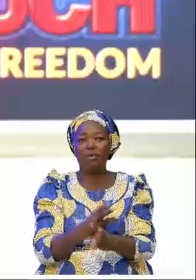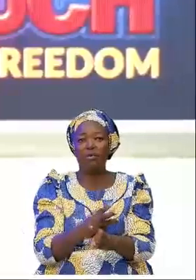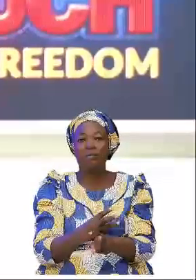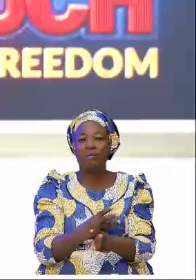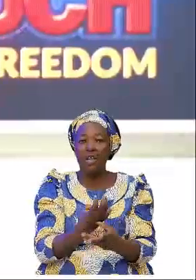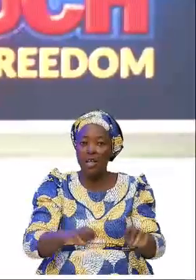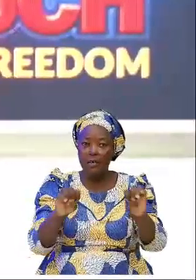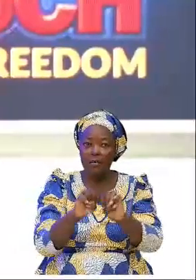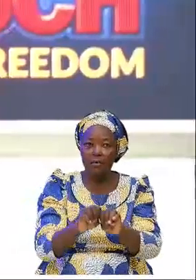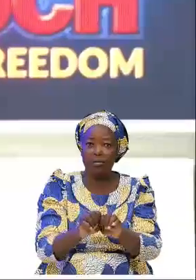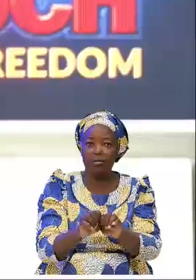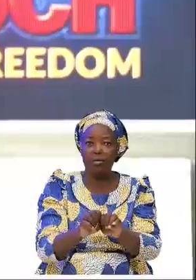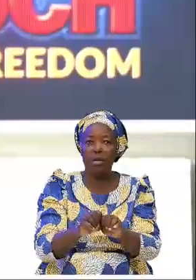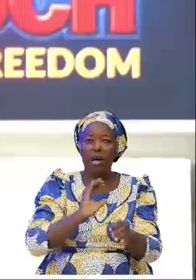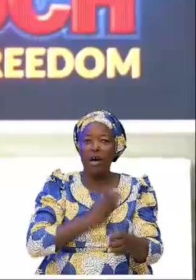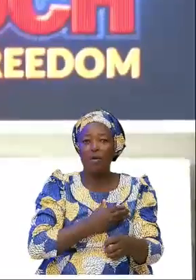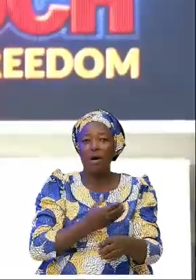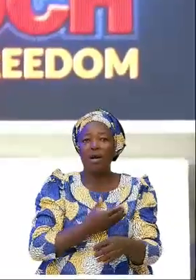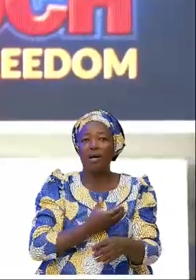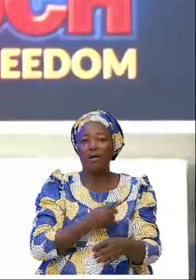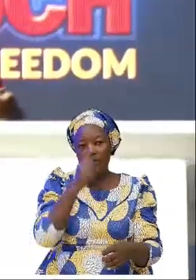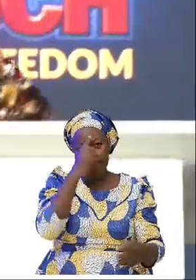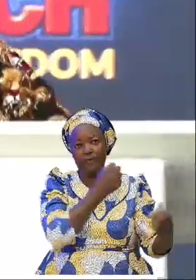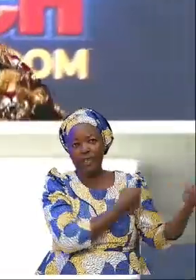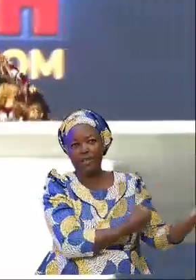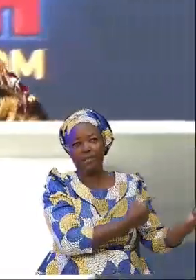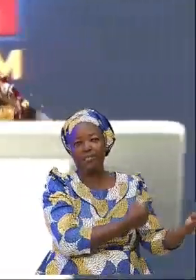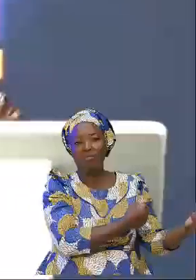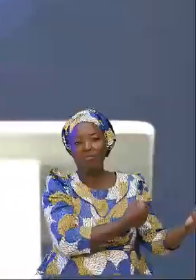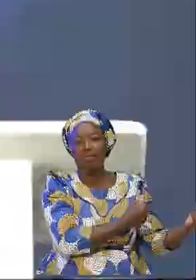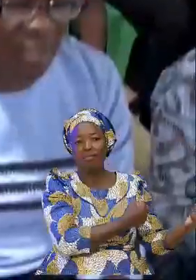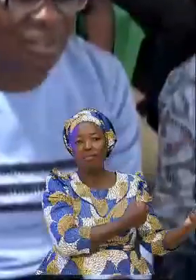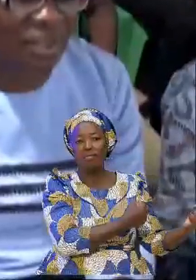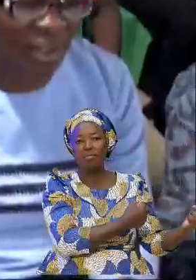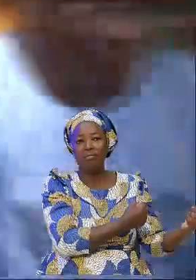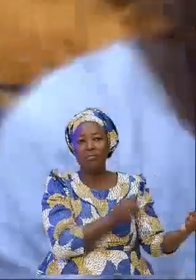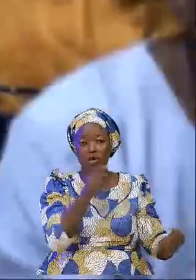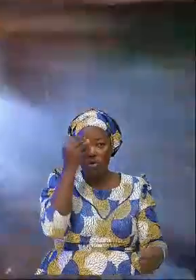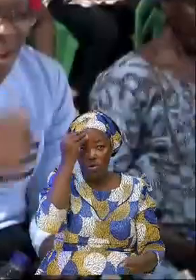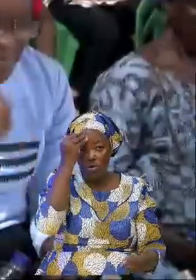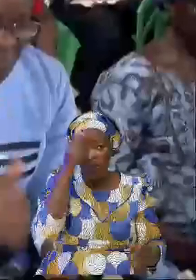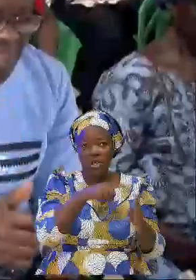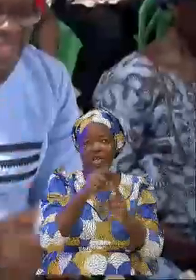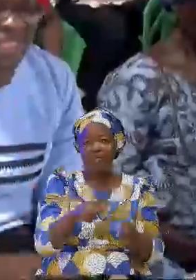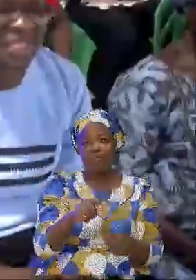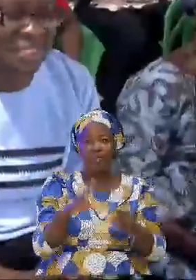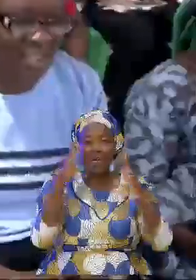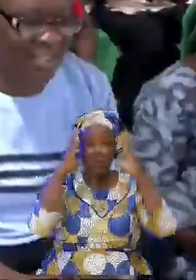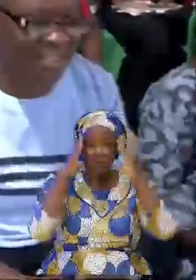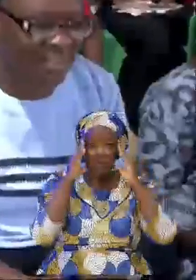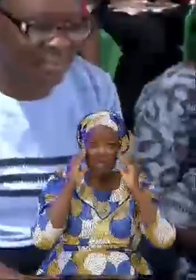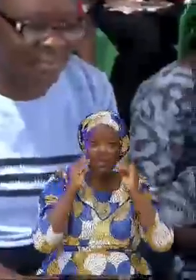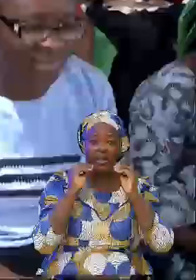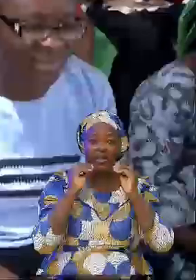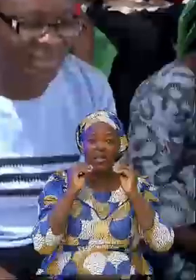is the victory that overcometh the world, even our faith. You